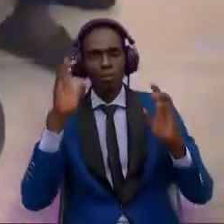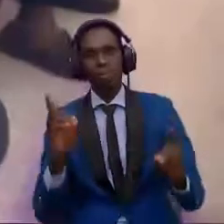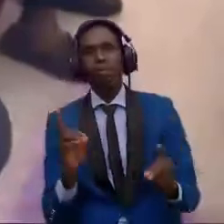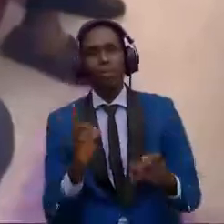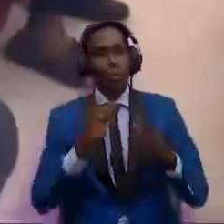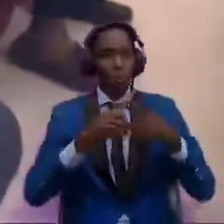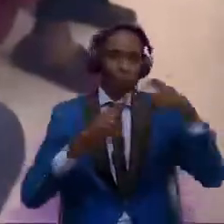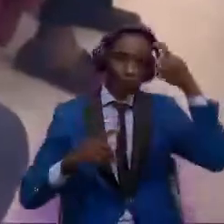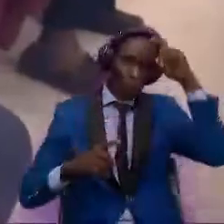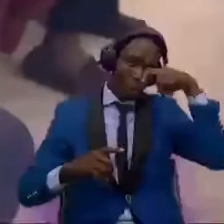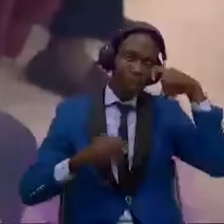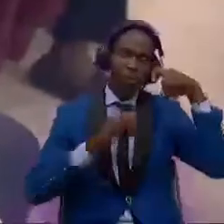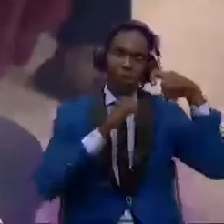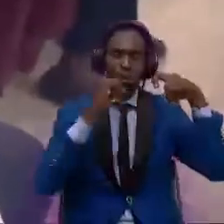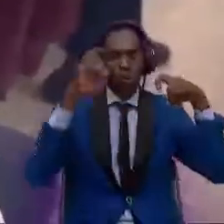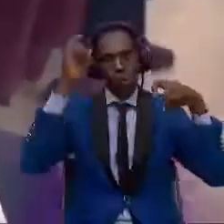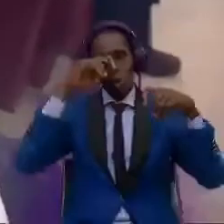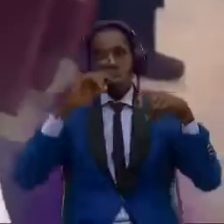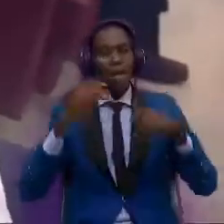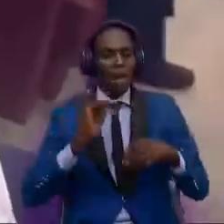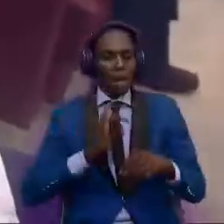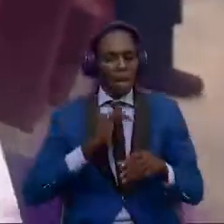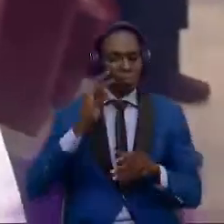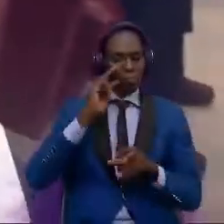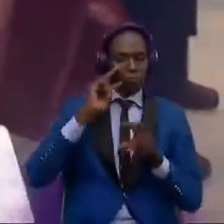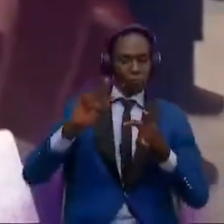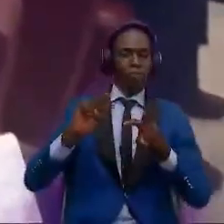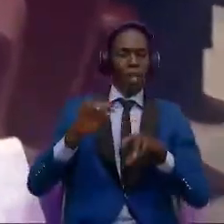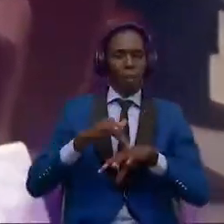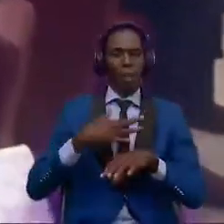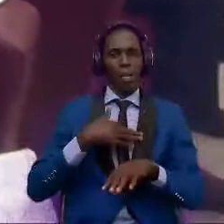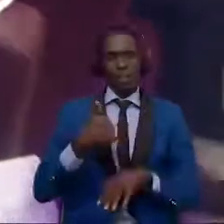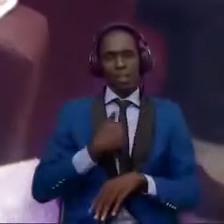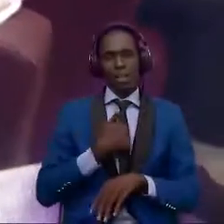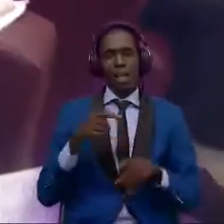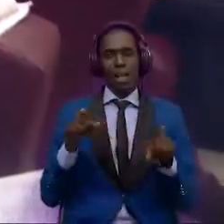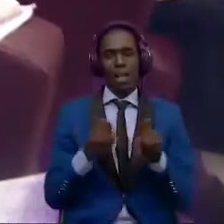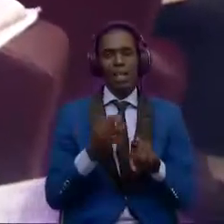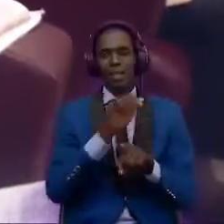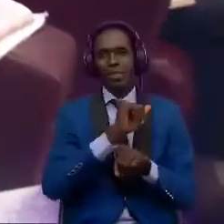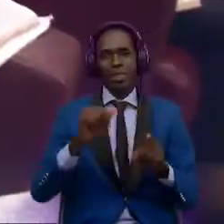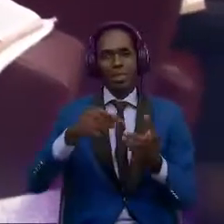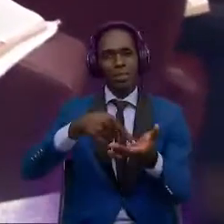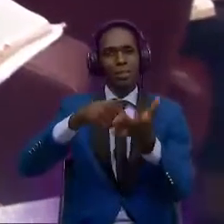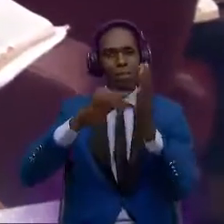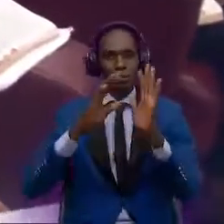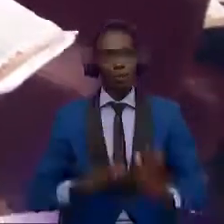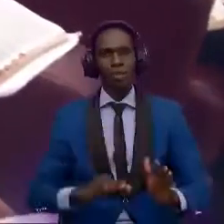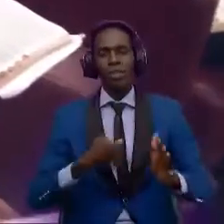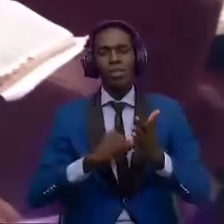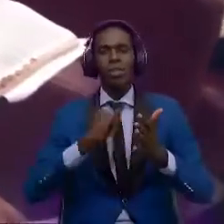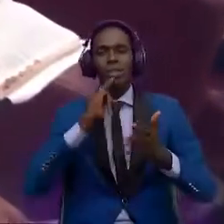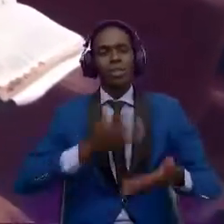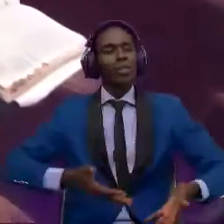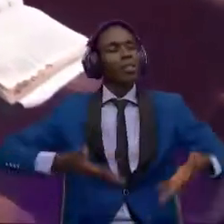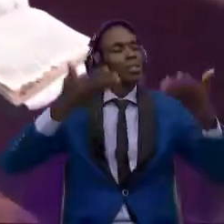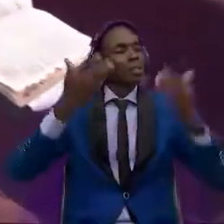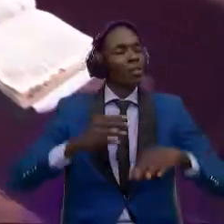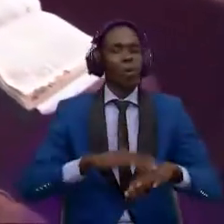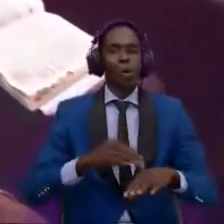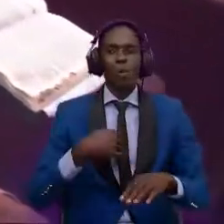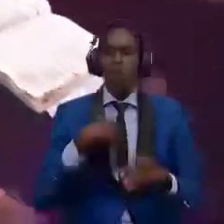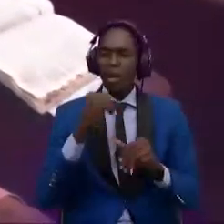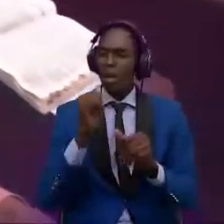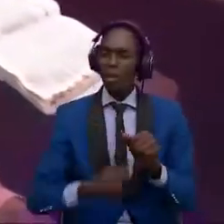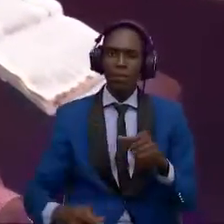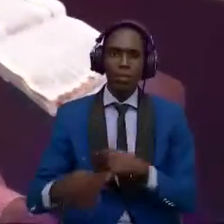I count myself a debtor, and it's weighty on me every day, and I must discharge